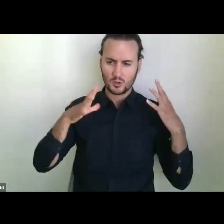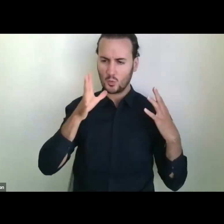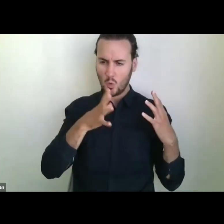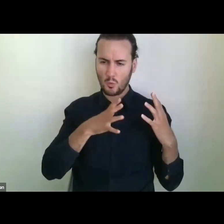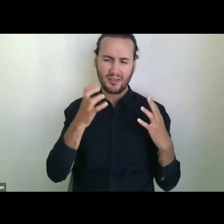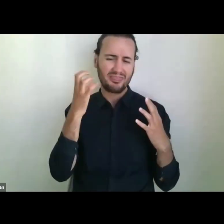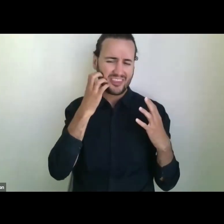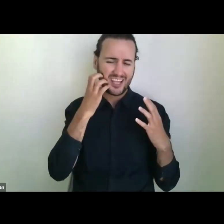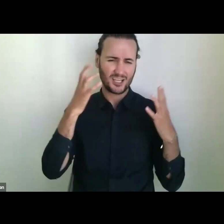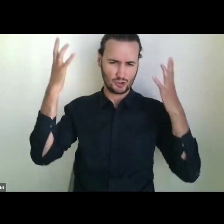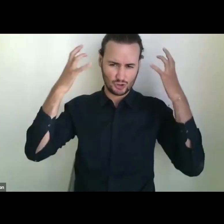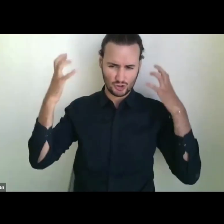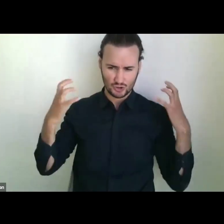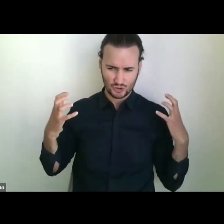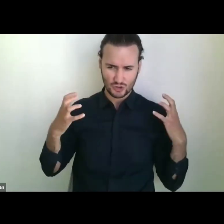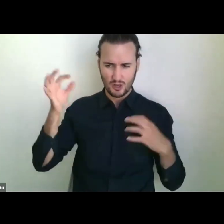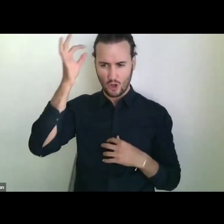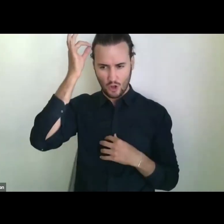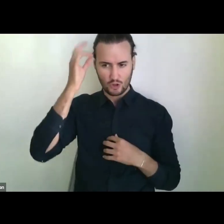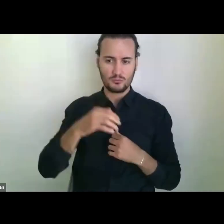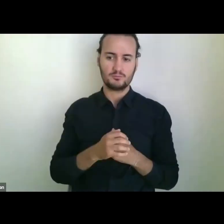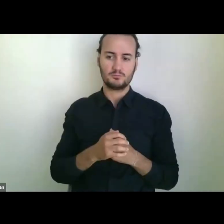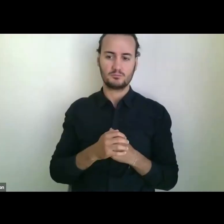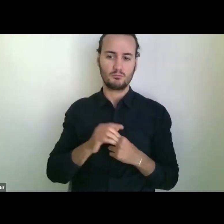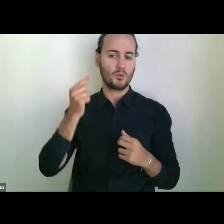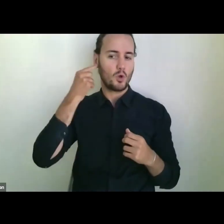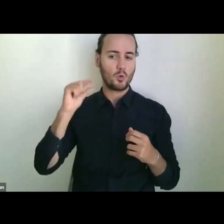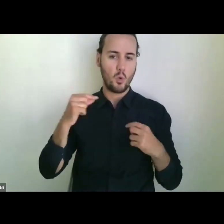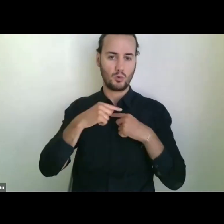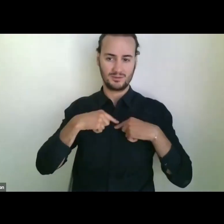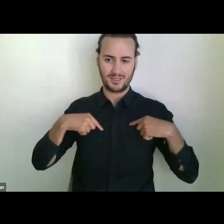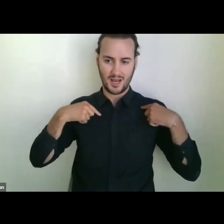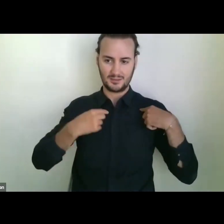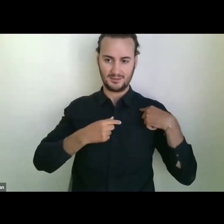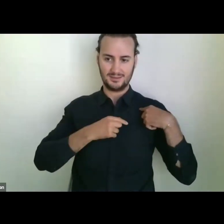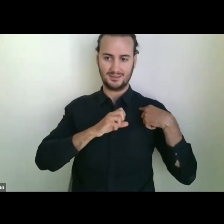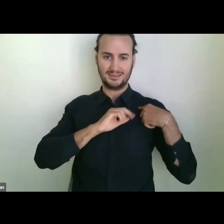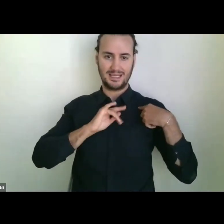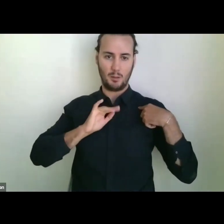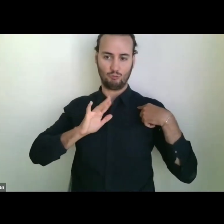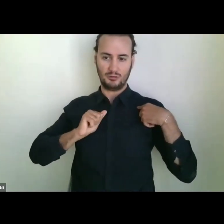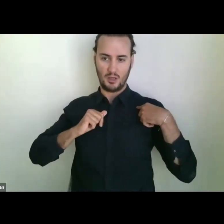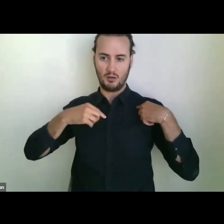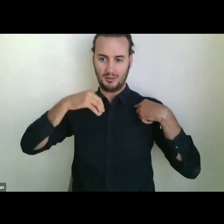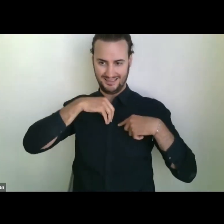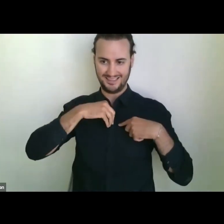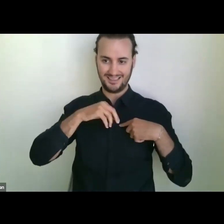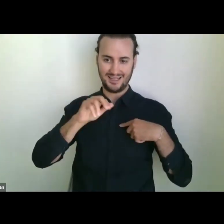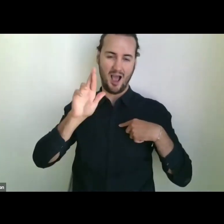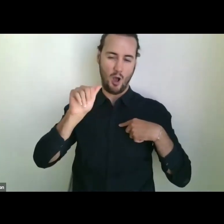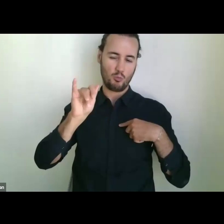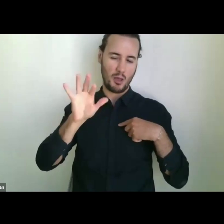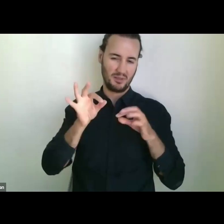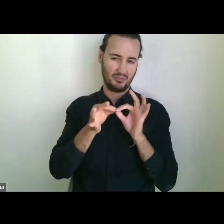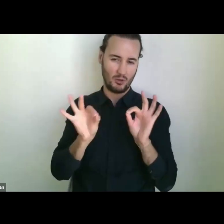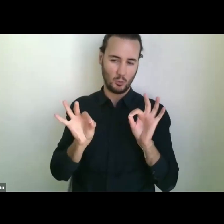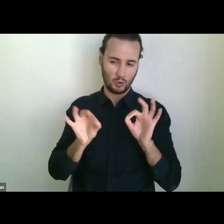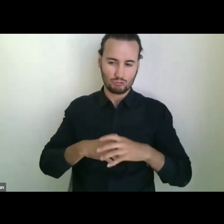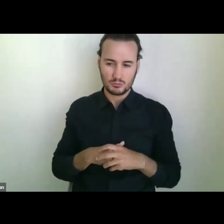a gold necklace that reads Sabrina in Arabic, and a black and white kufiyah from Lebanon.